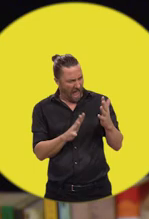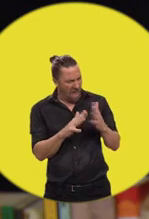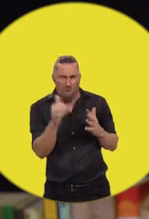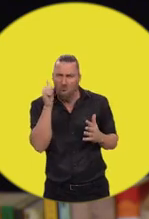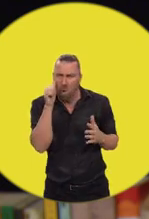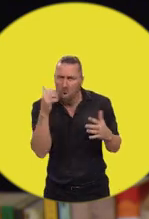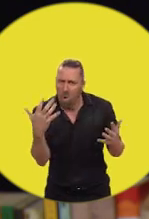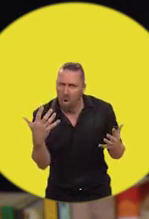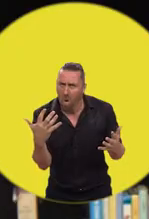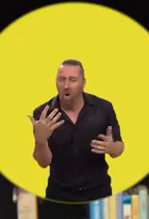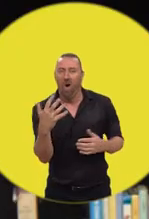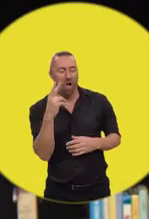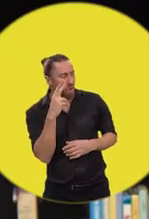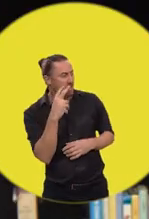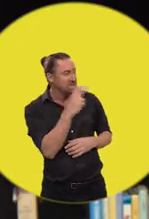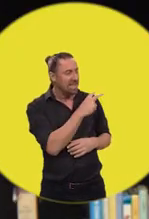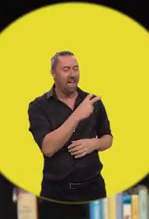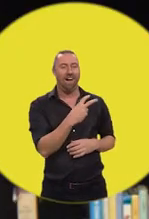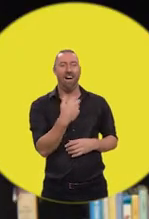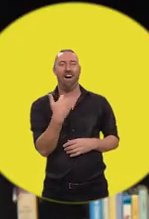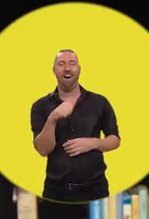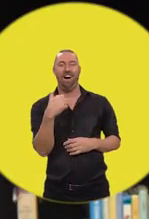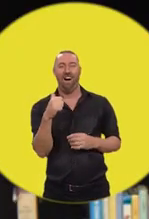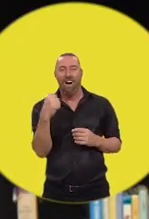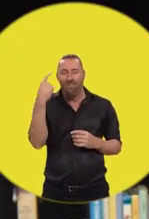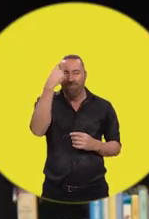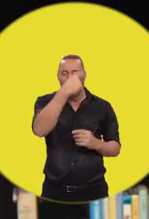Let's take a closer look at Pippa. Here she is.